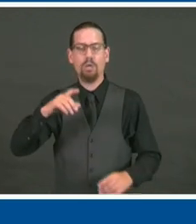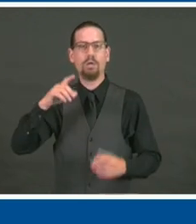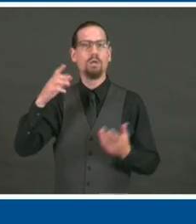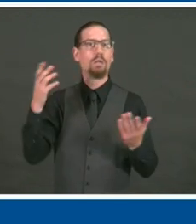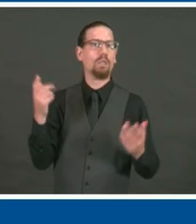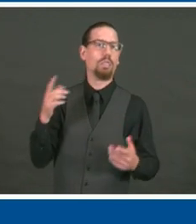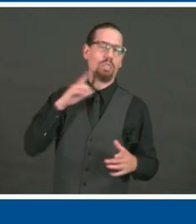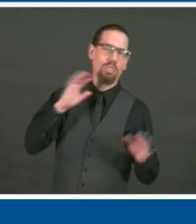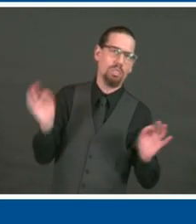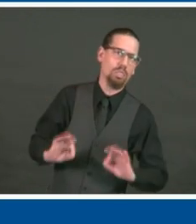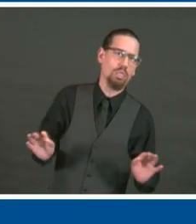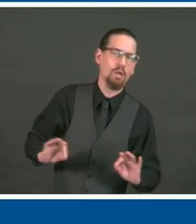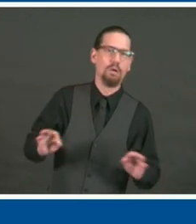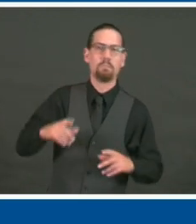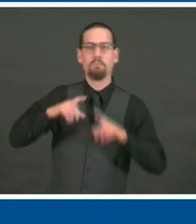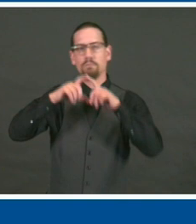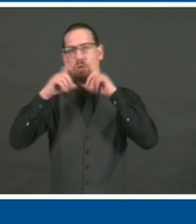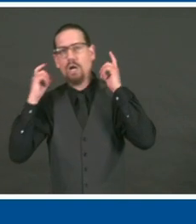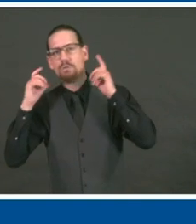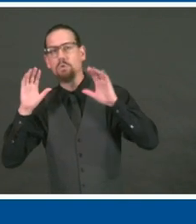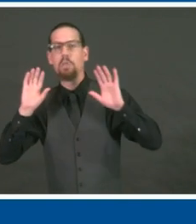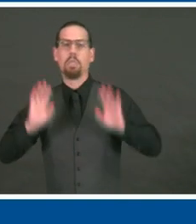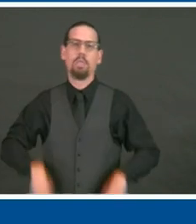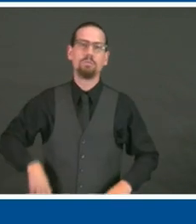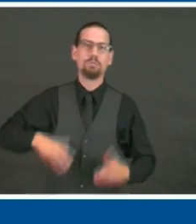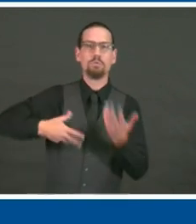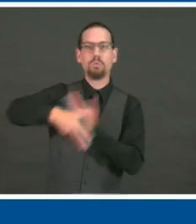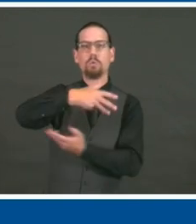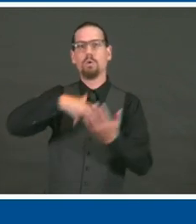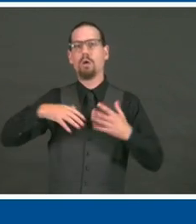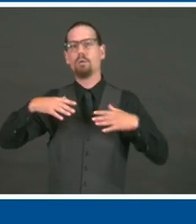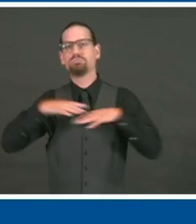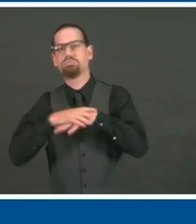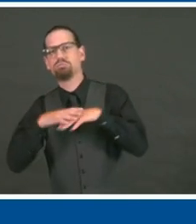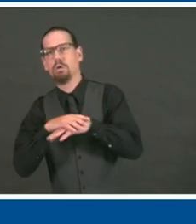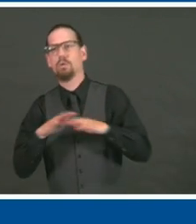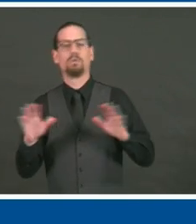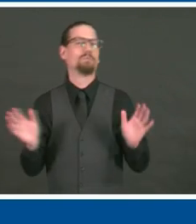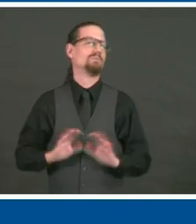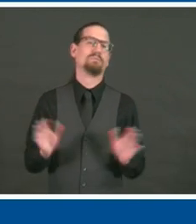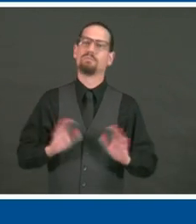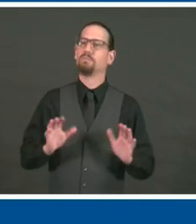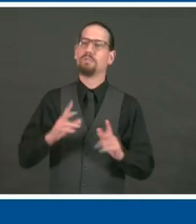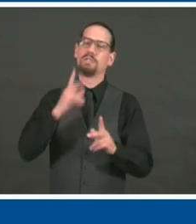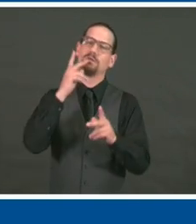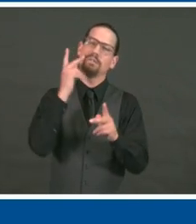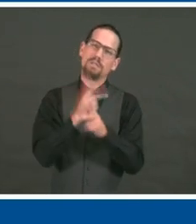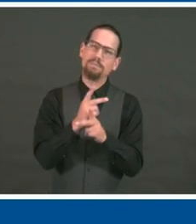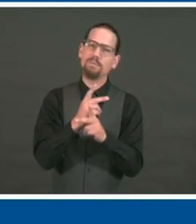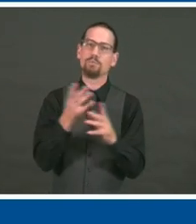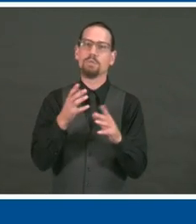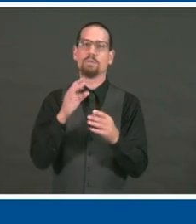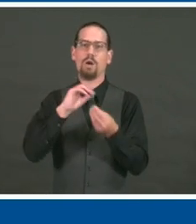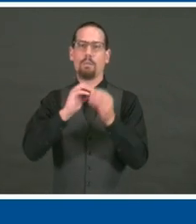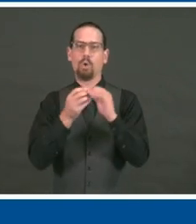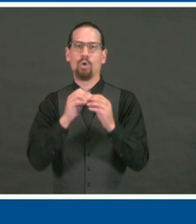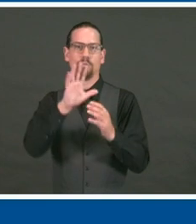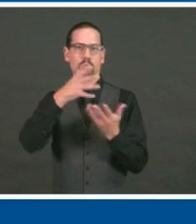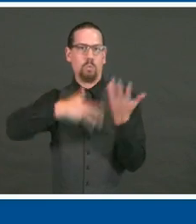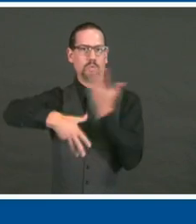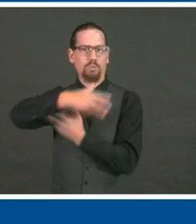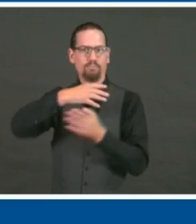small, wear our masks, because we've lost far too many Rhode Islanders to this crisis, and we have to continue to do better.